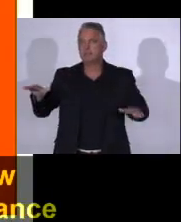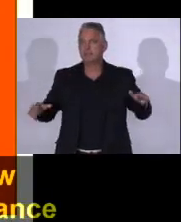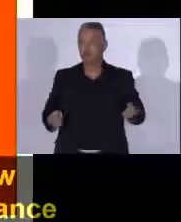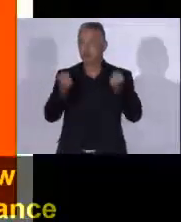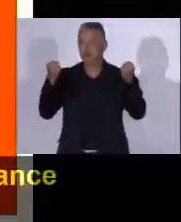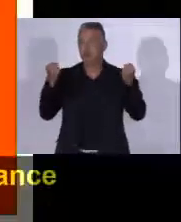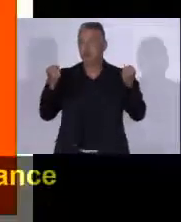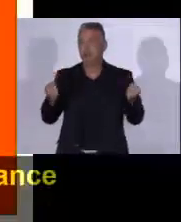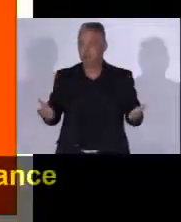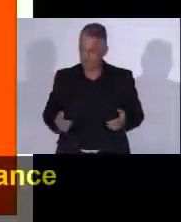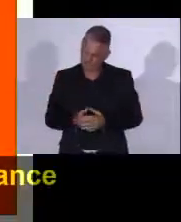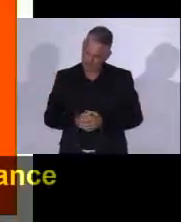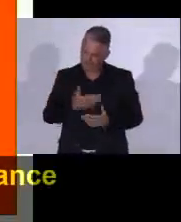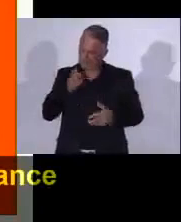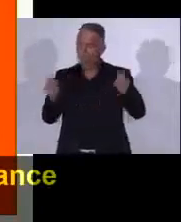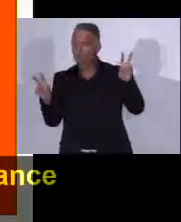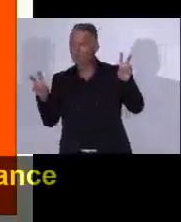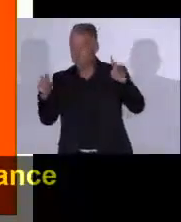Just a little quote there.